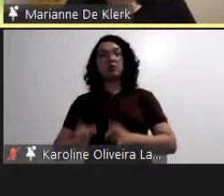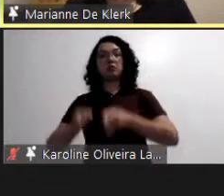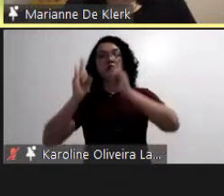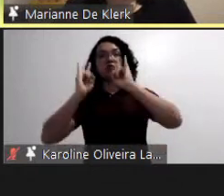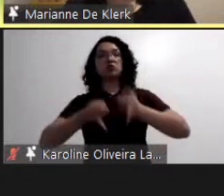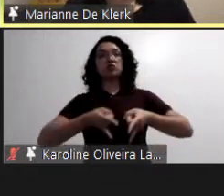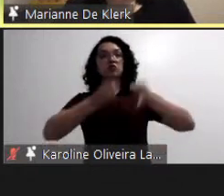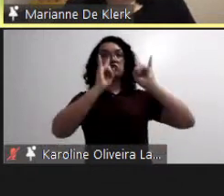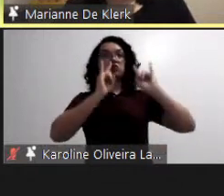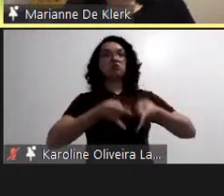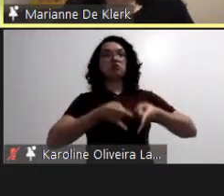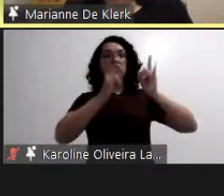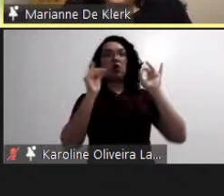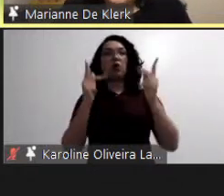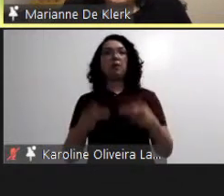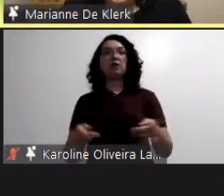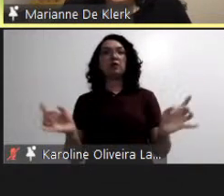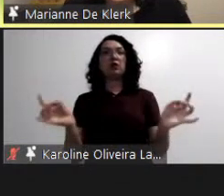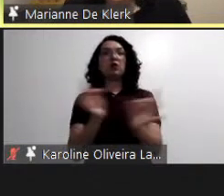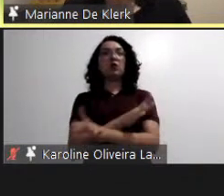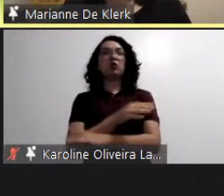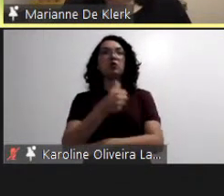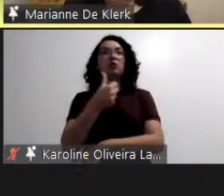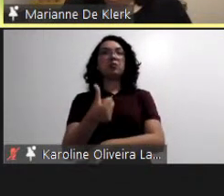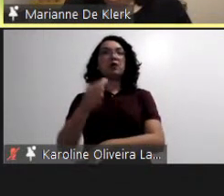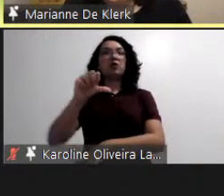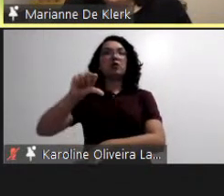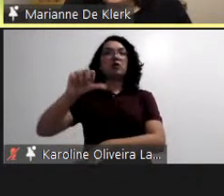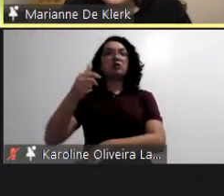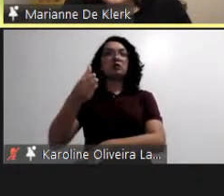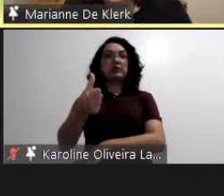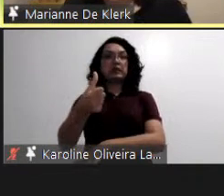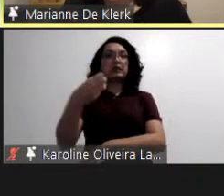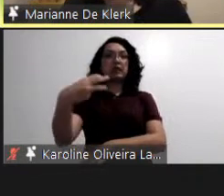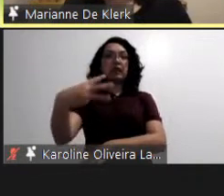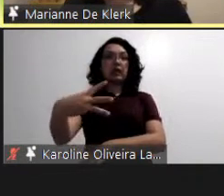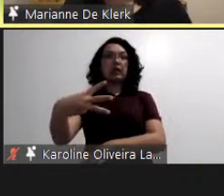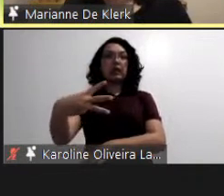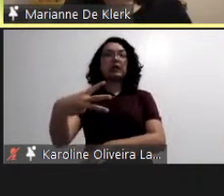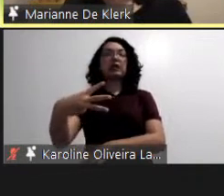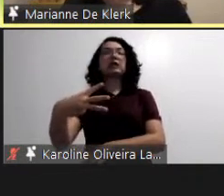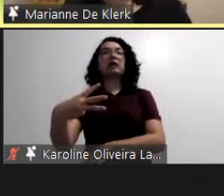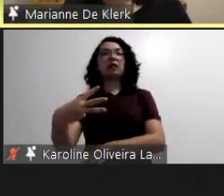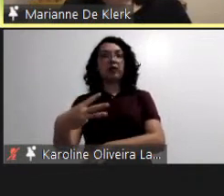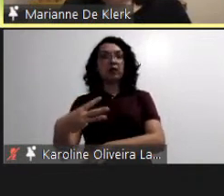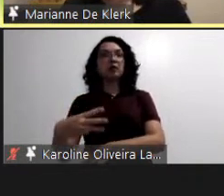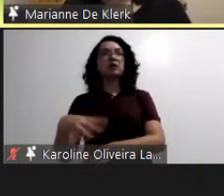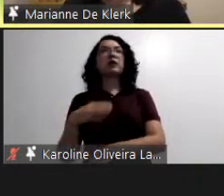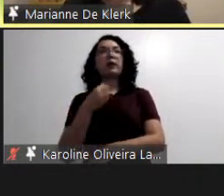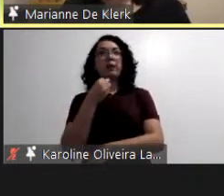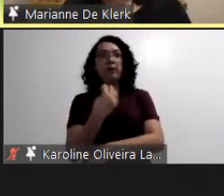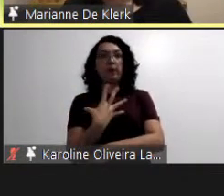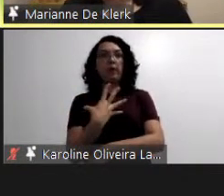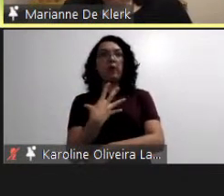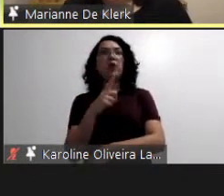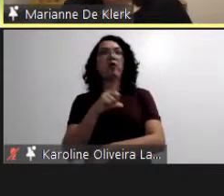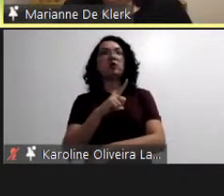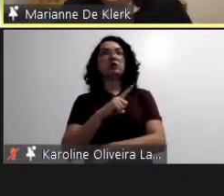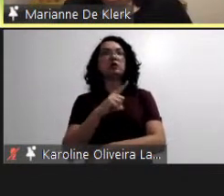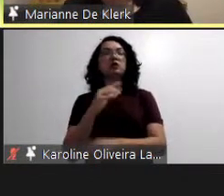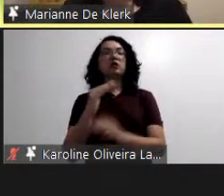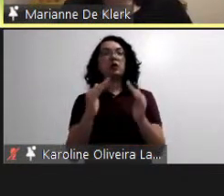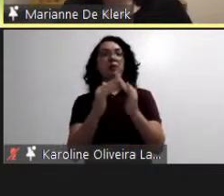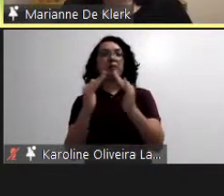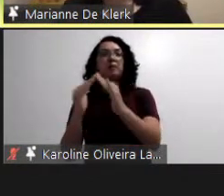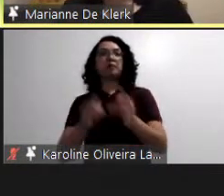this became first for middle-class housing, then poor white housing, and then it became a destination for black